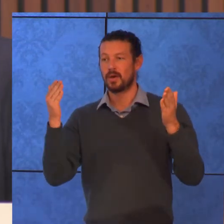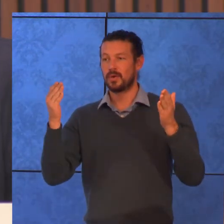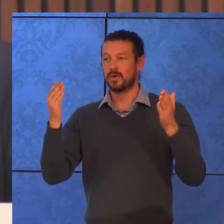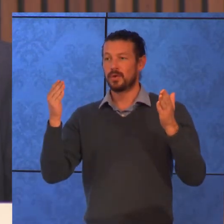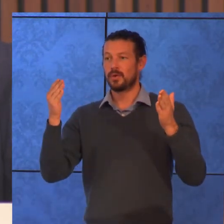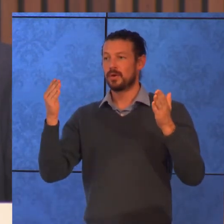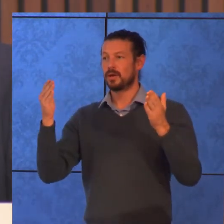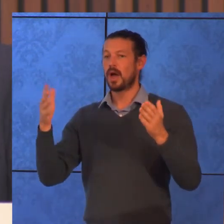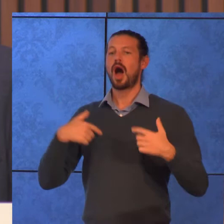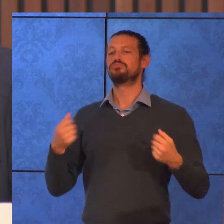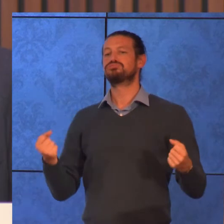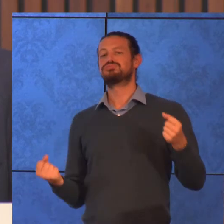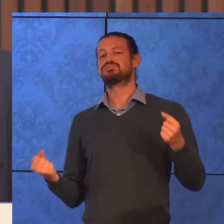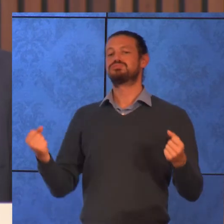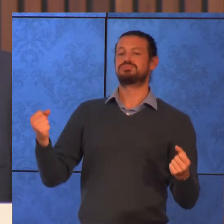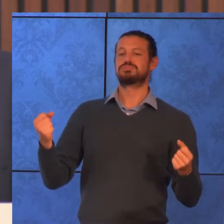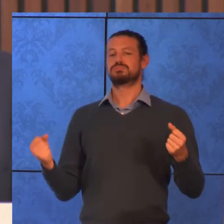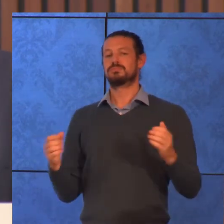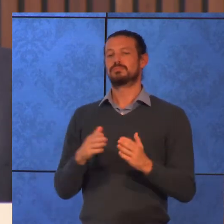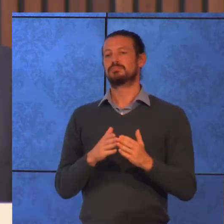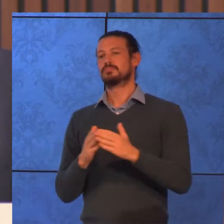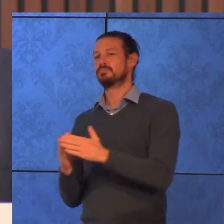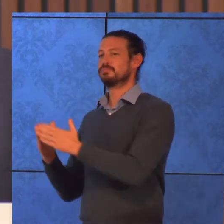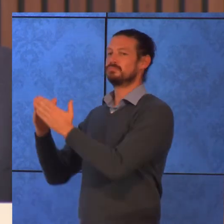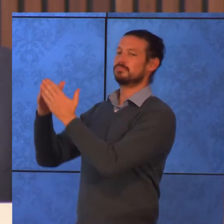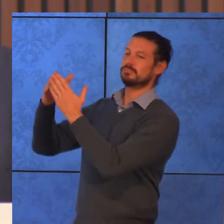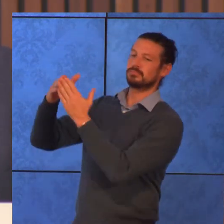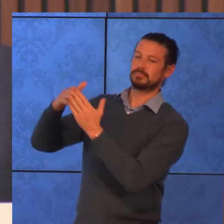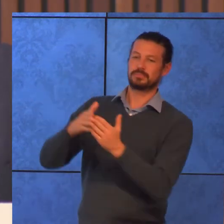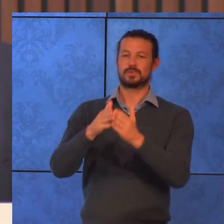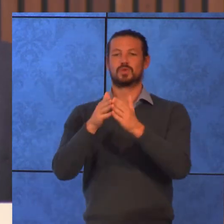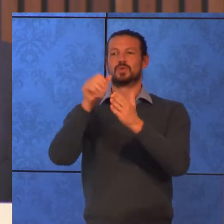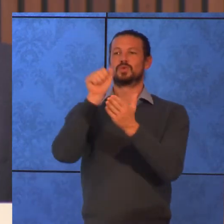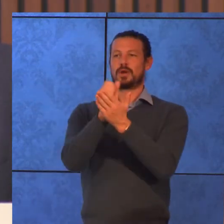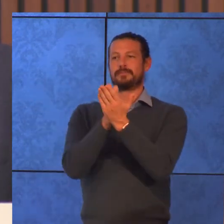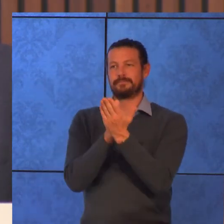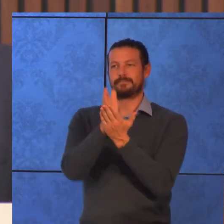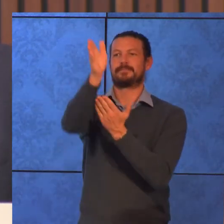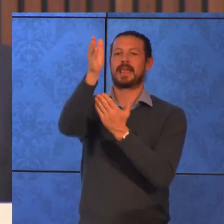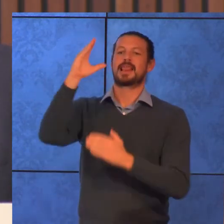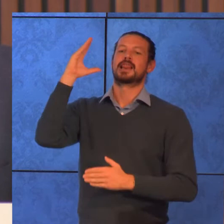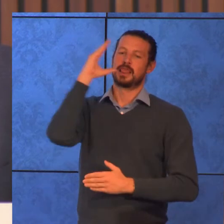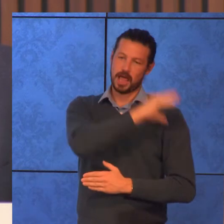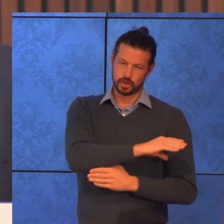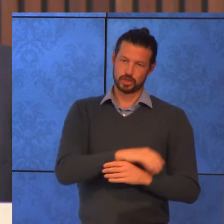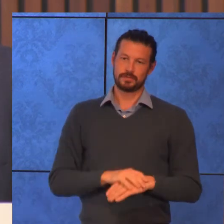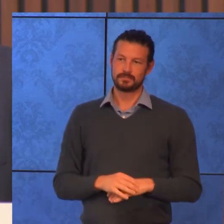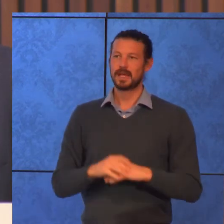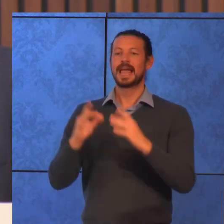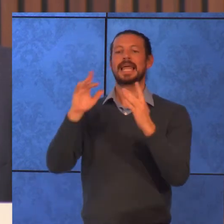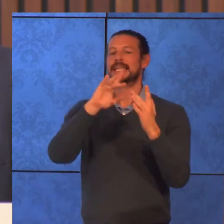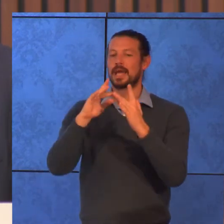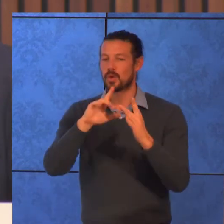ever so confidently, reassuringly, to lunch. It is lunchtime. It is